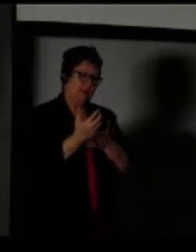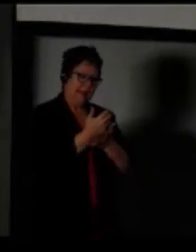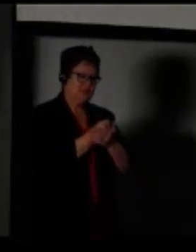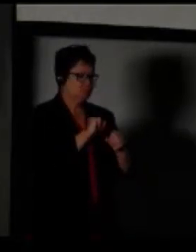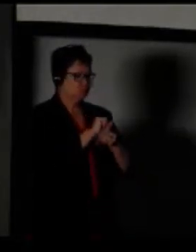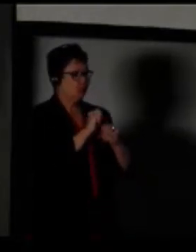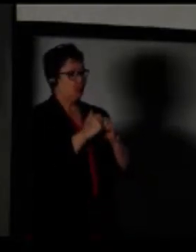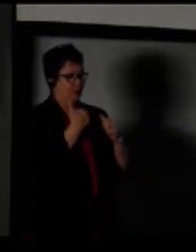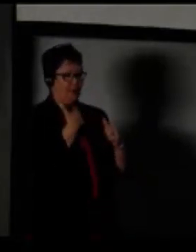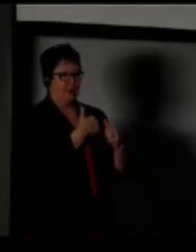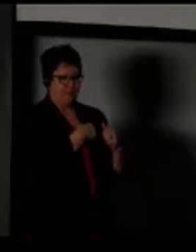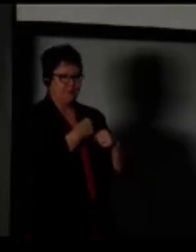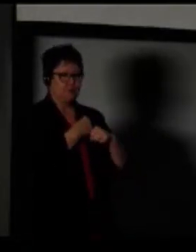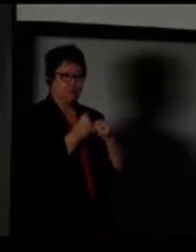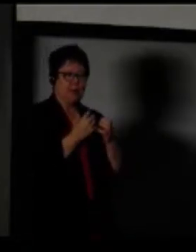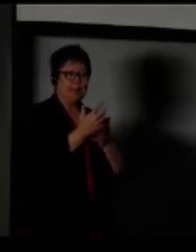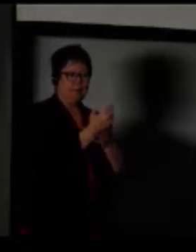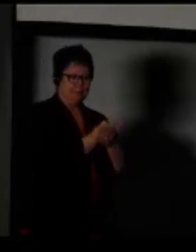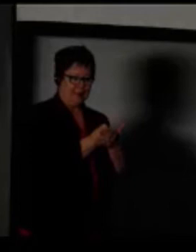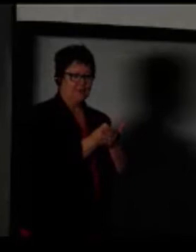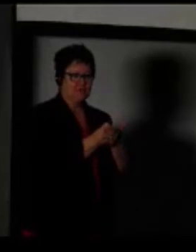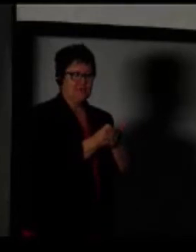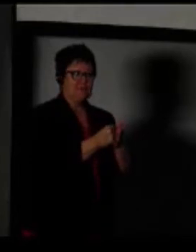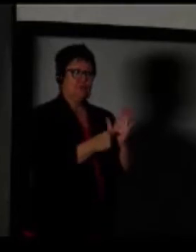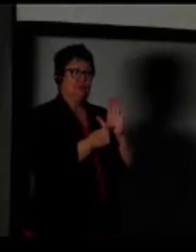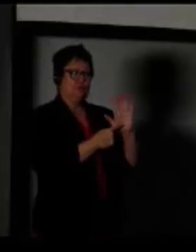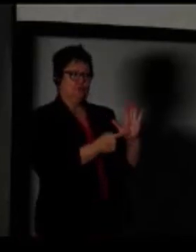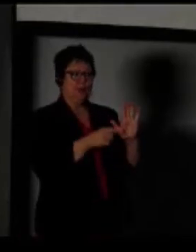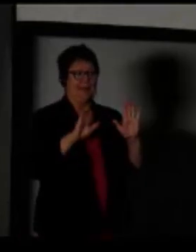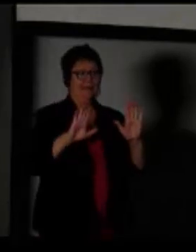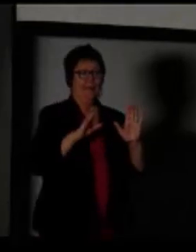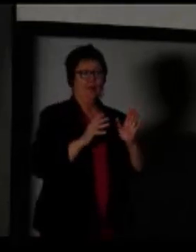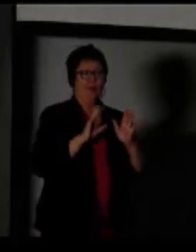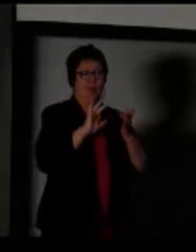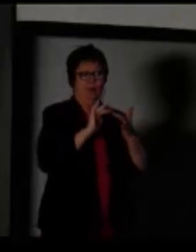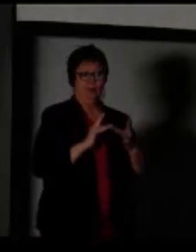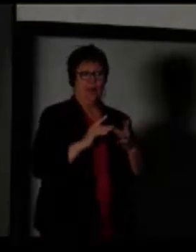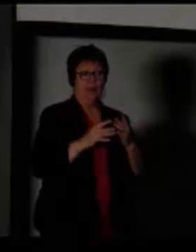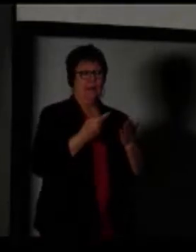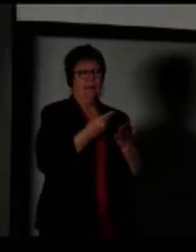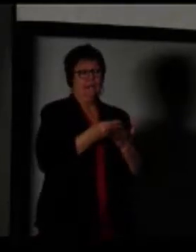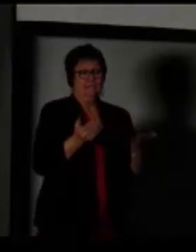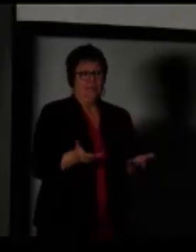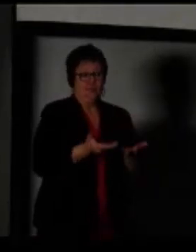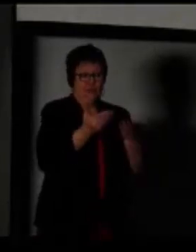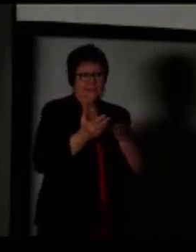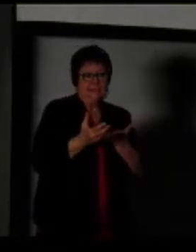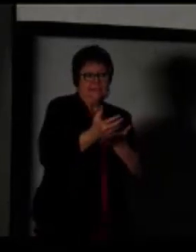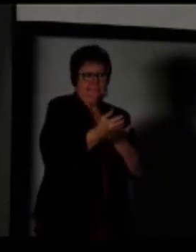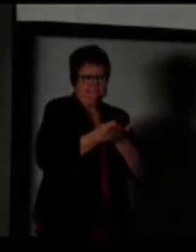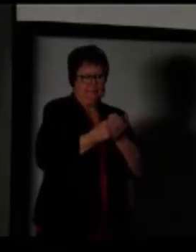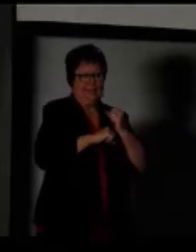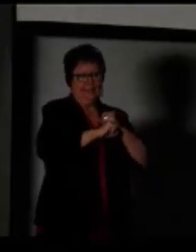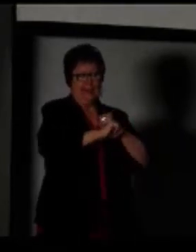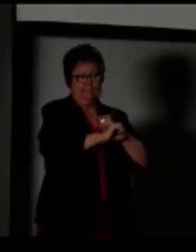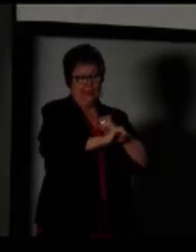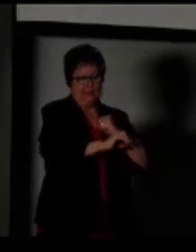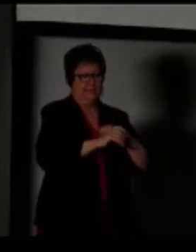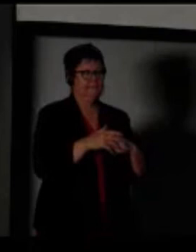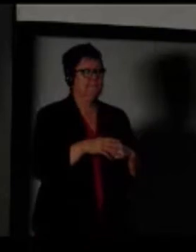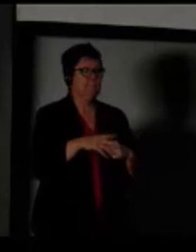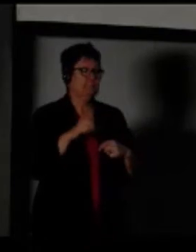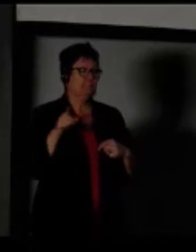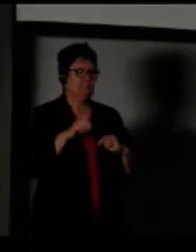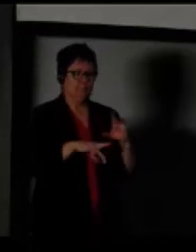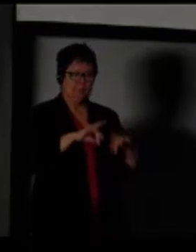us to create collections that are featured in their online fundraising campaign. What they have found as a